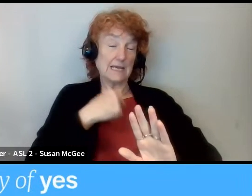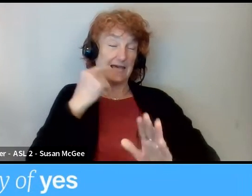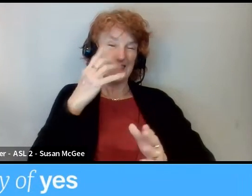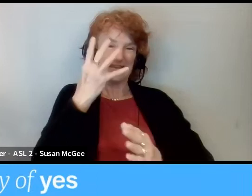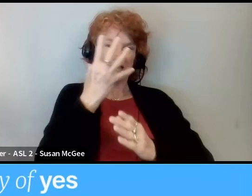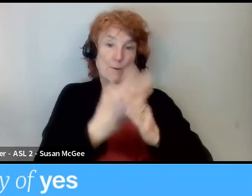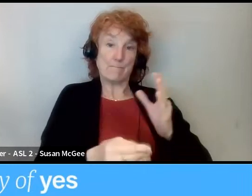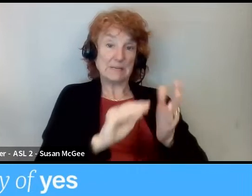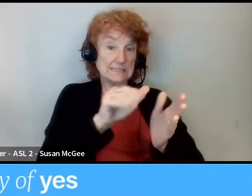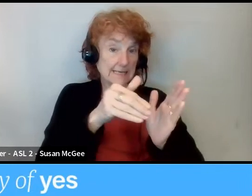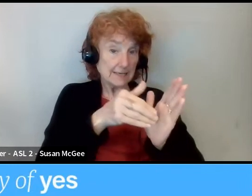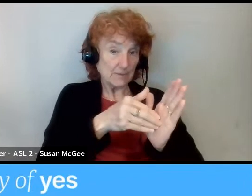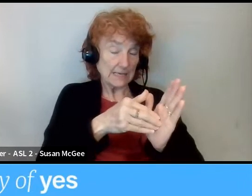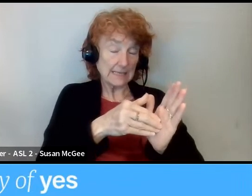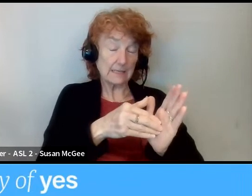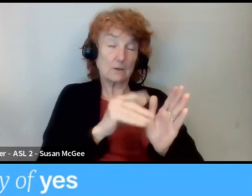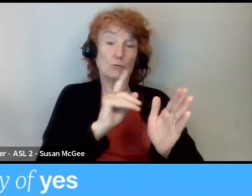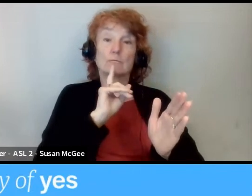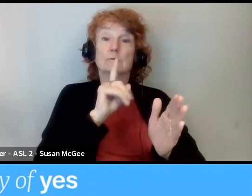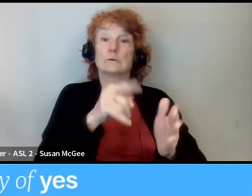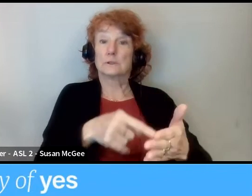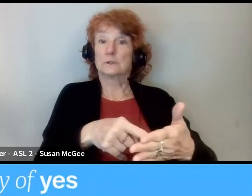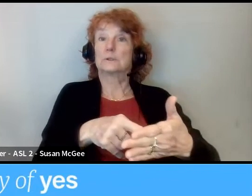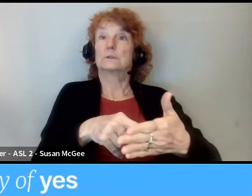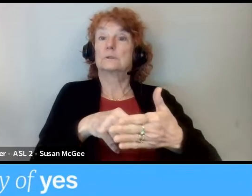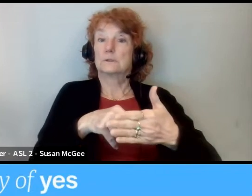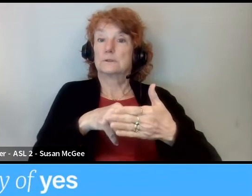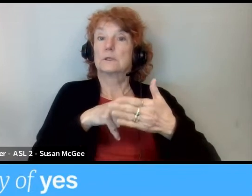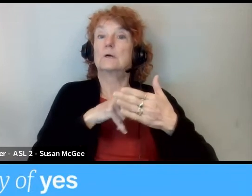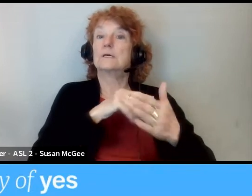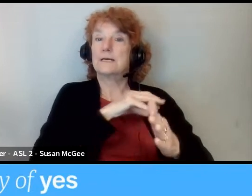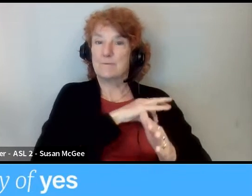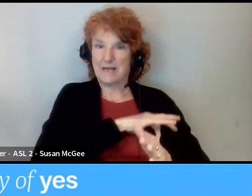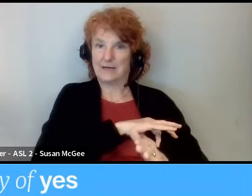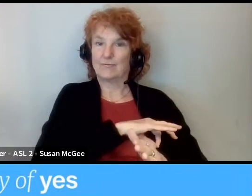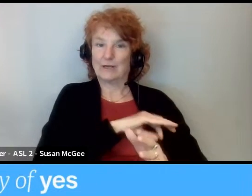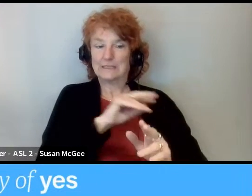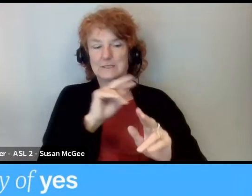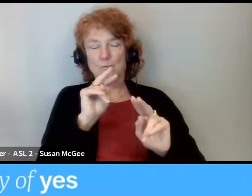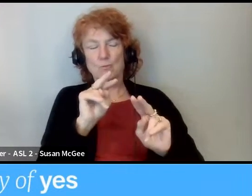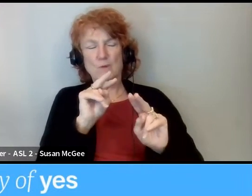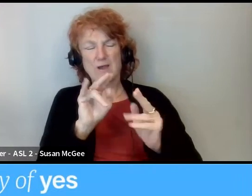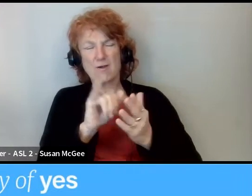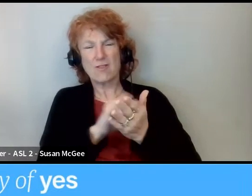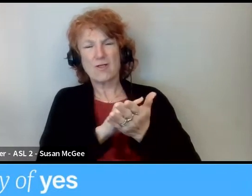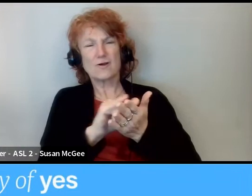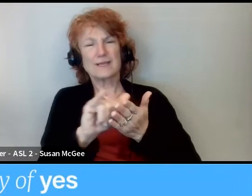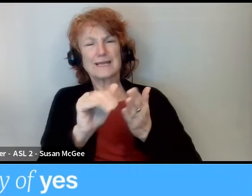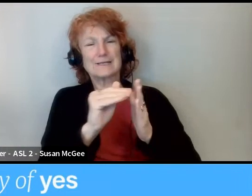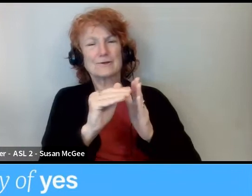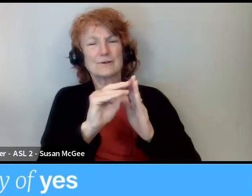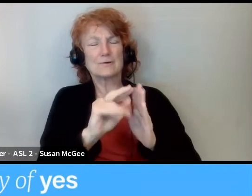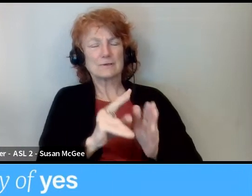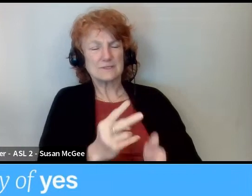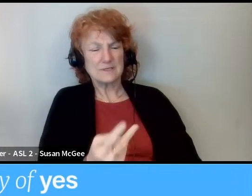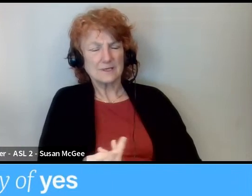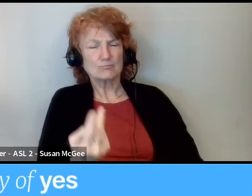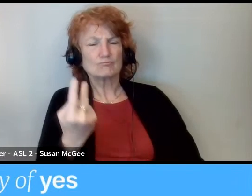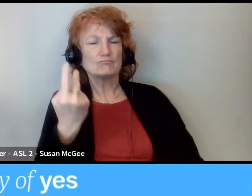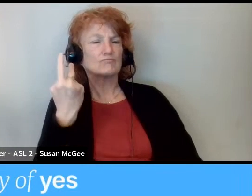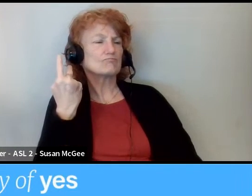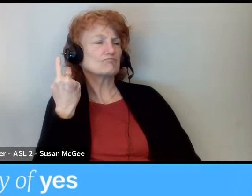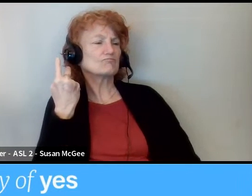approach, where we are really looking to New York City's past, to types of buildings, like a few stories of residential above